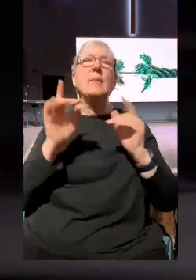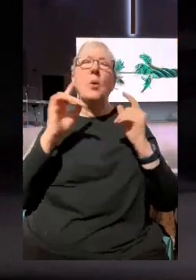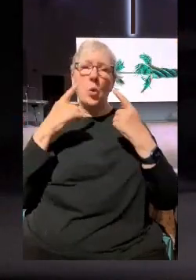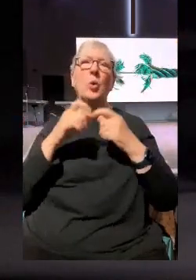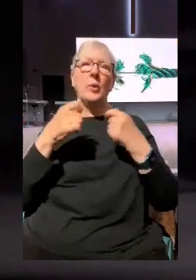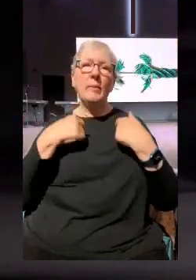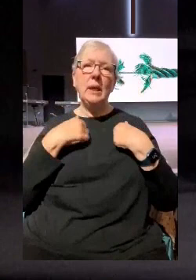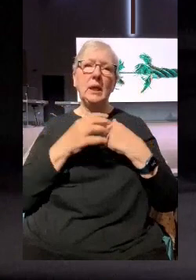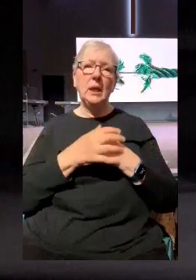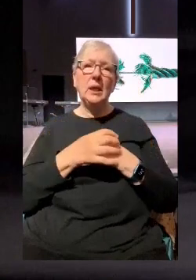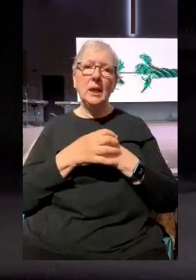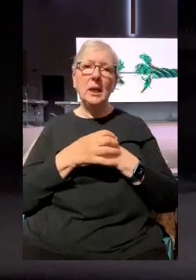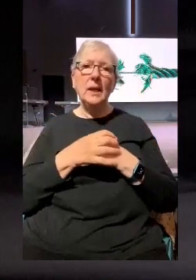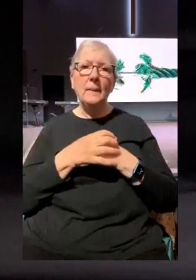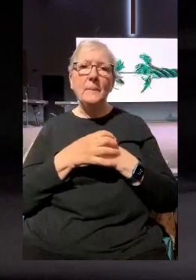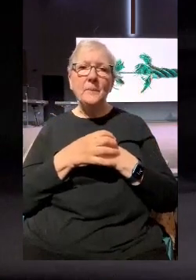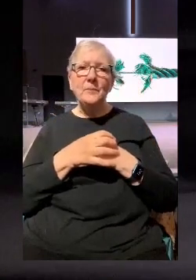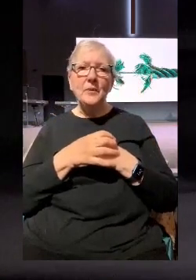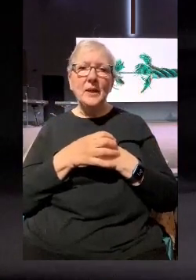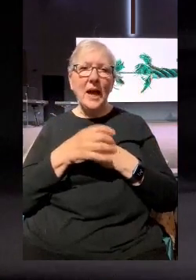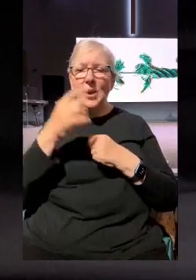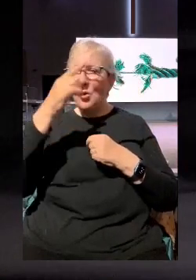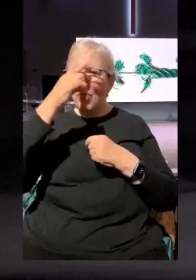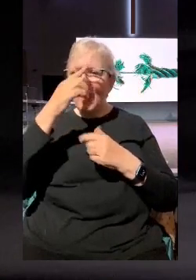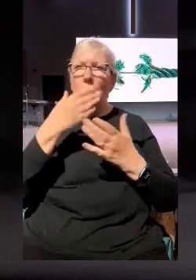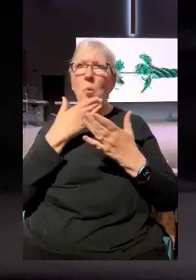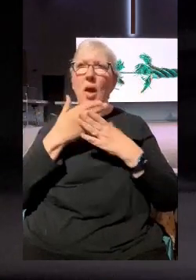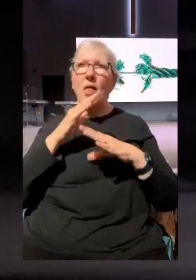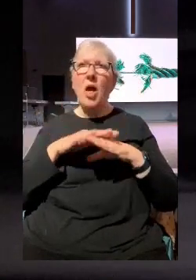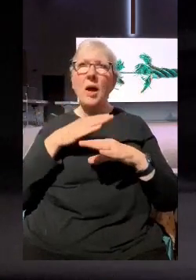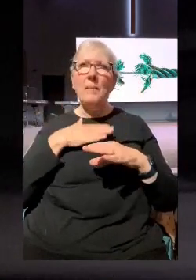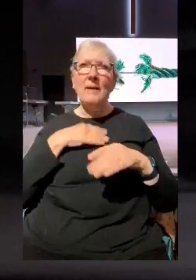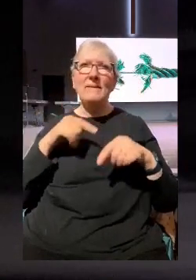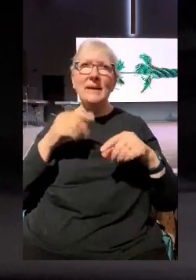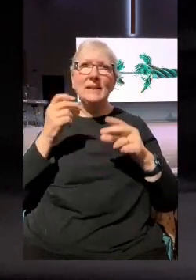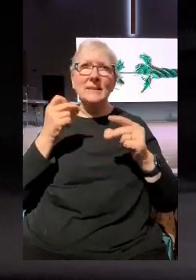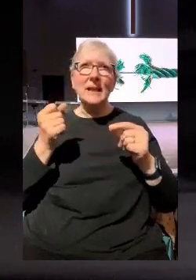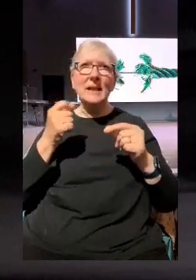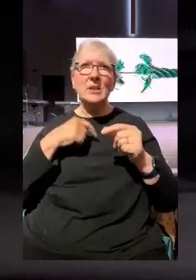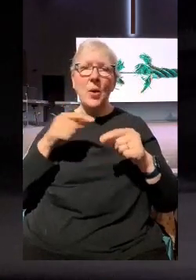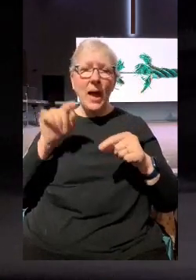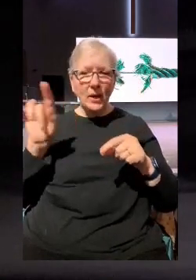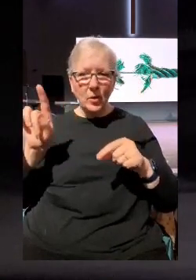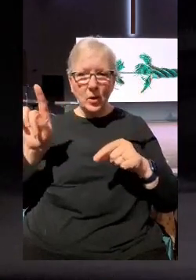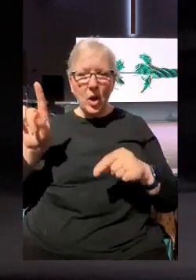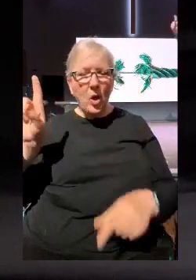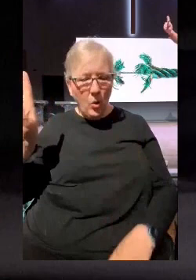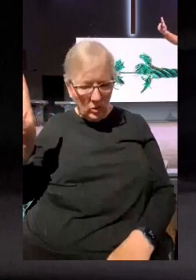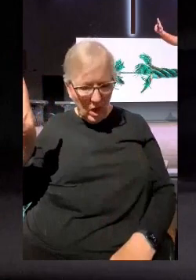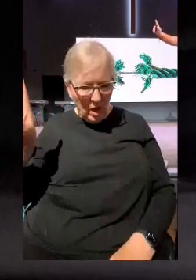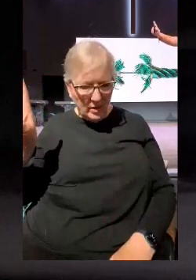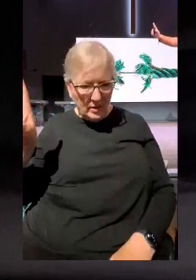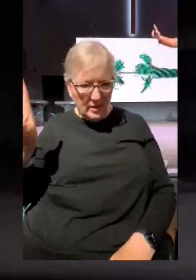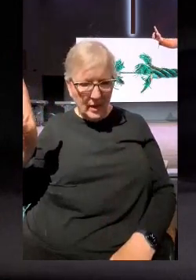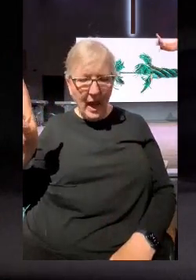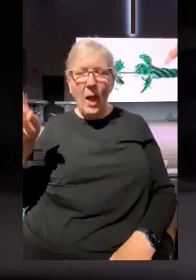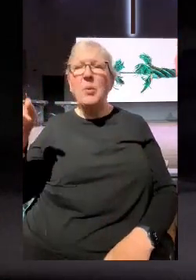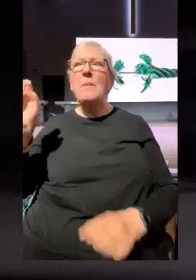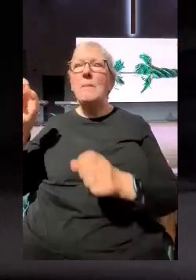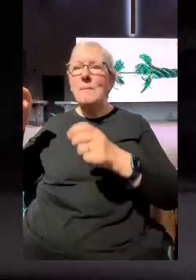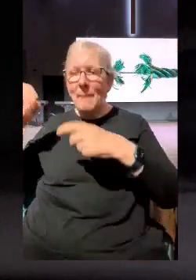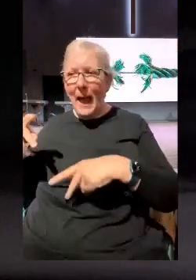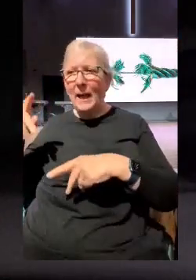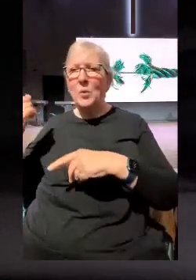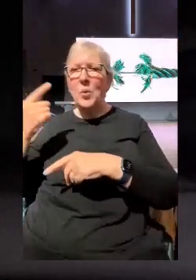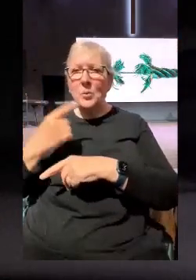I went back. I don't think well on my feet. So I went back to my, I said, okay, hold that thought. I'm coming back in a week. And I spent